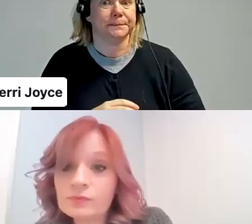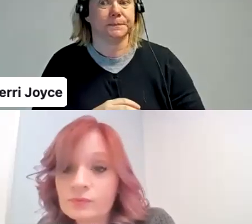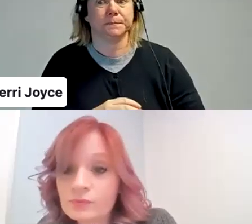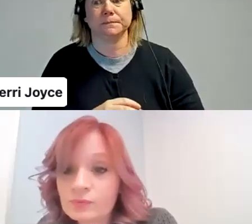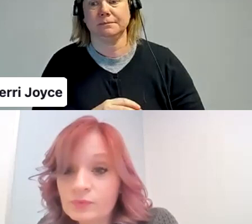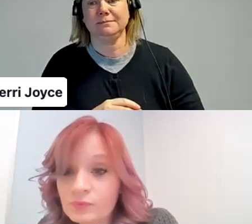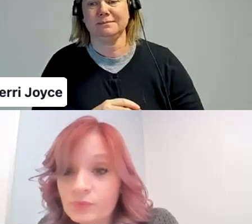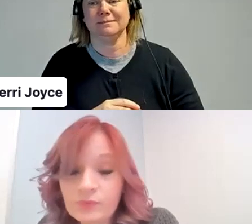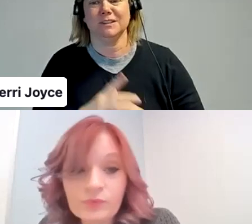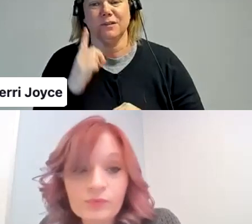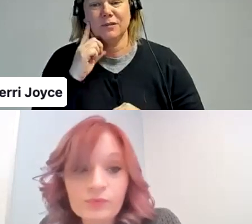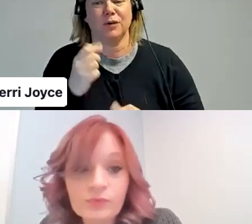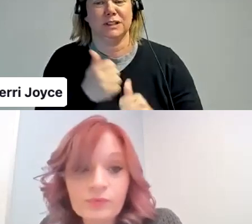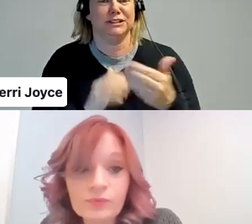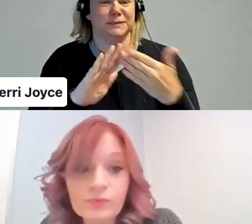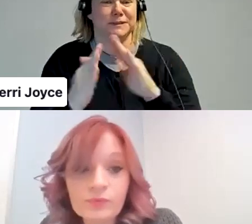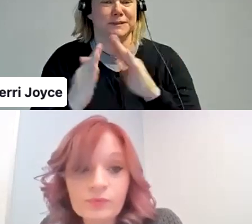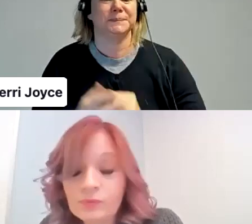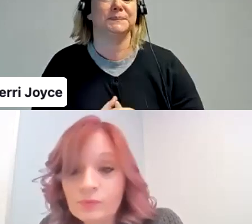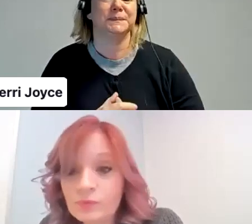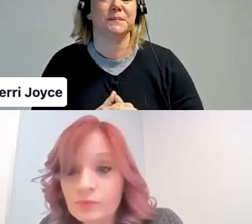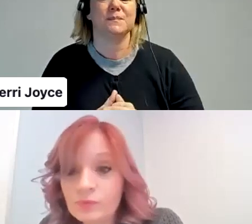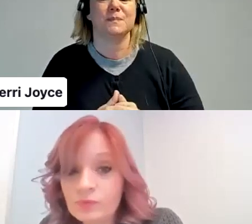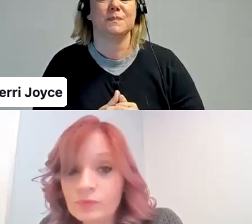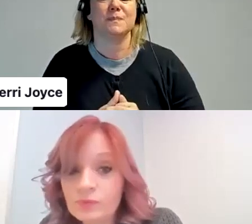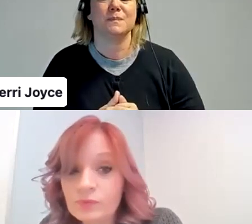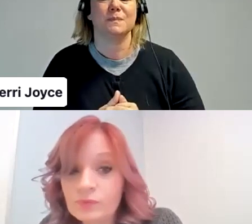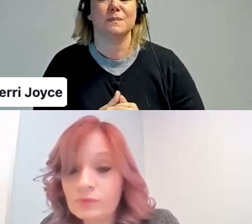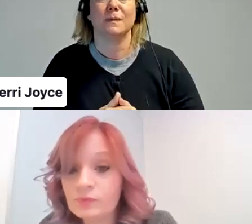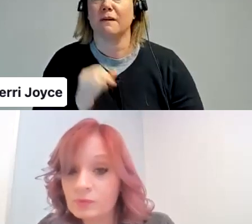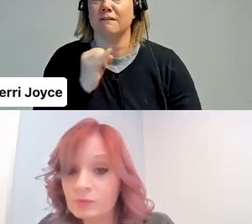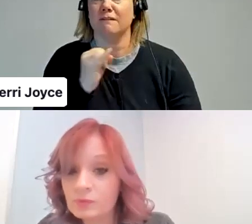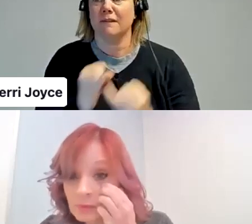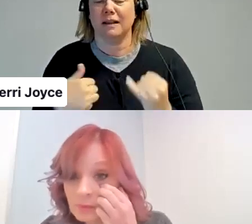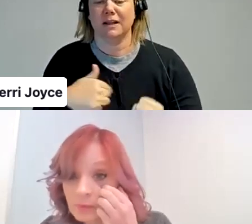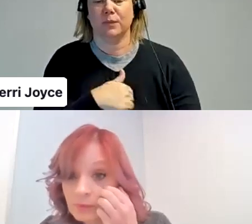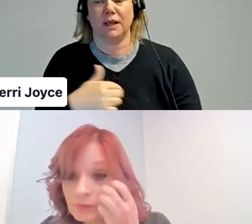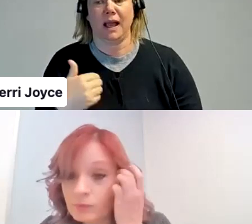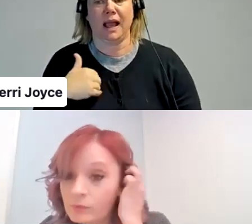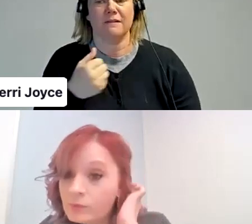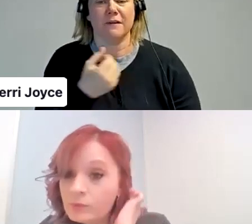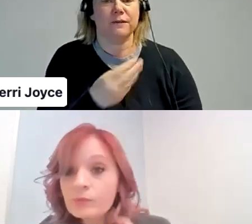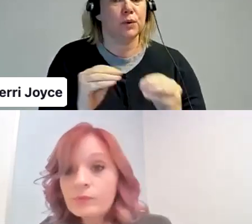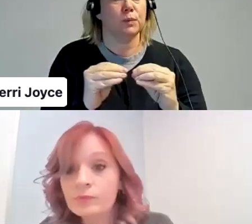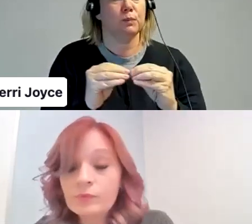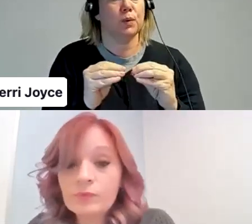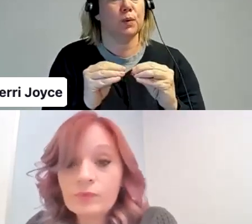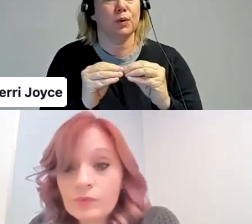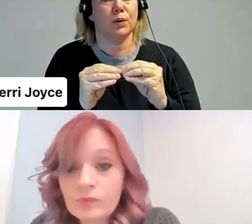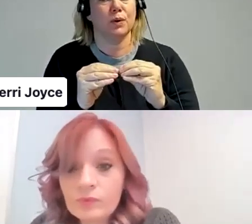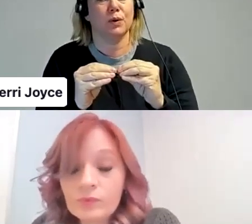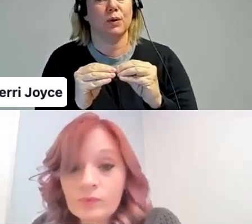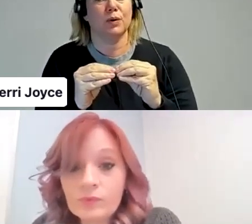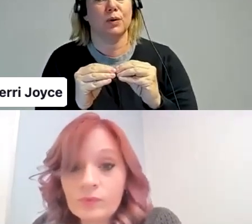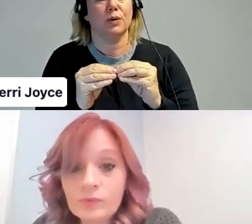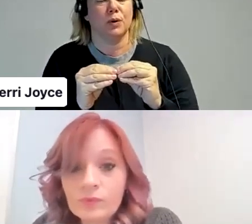in the municipalities. So finally, we have a few more